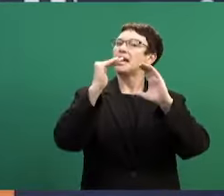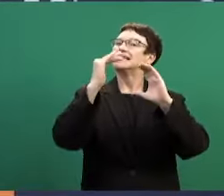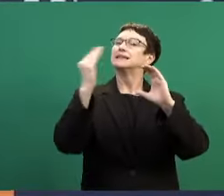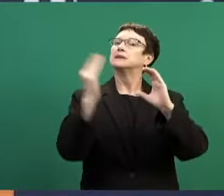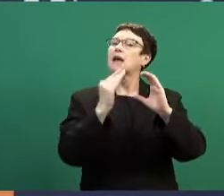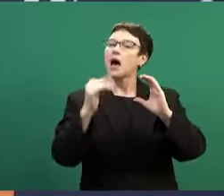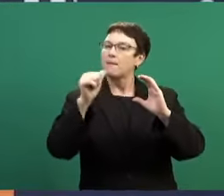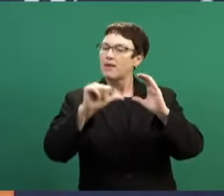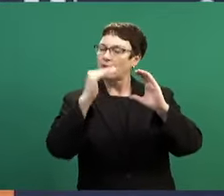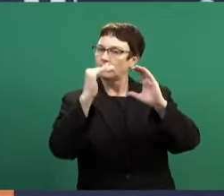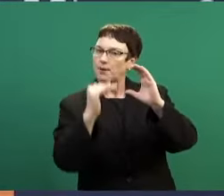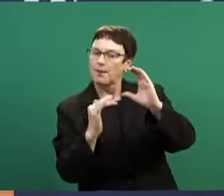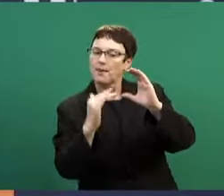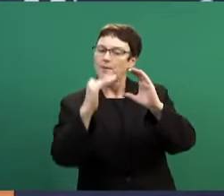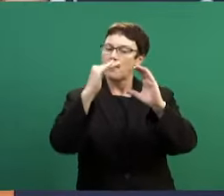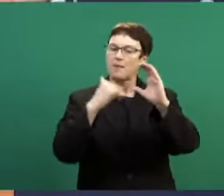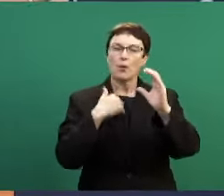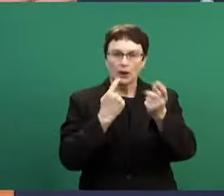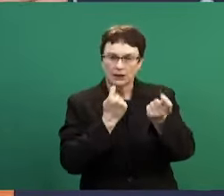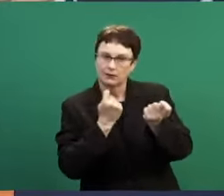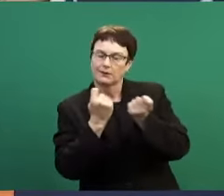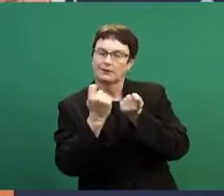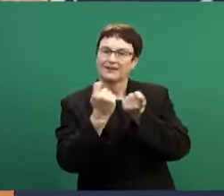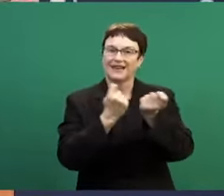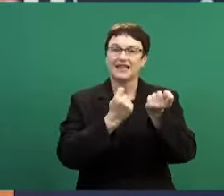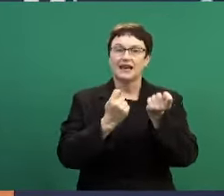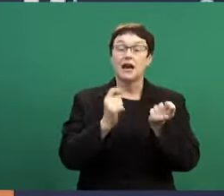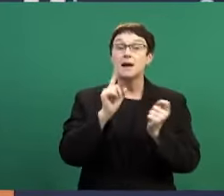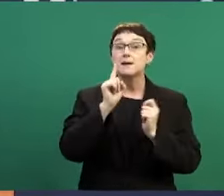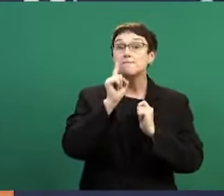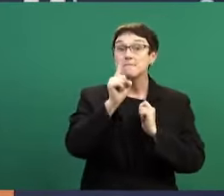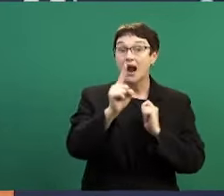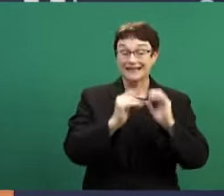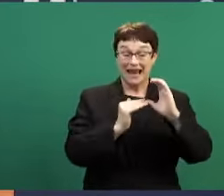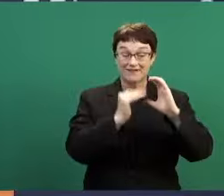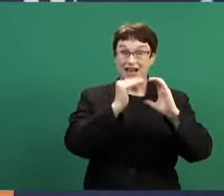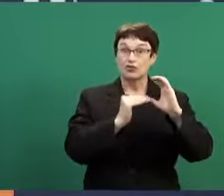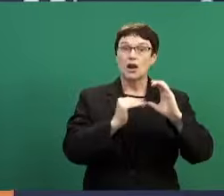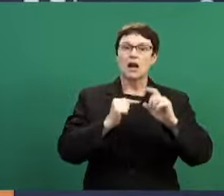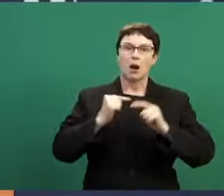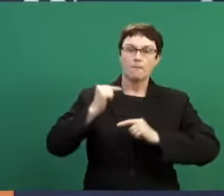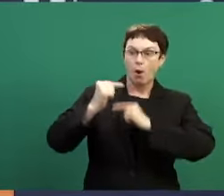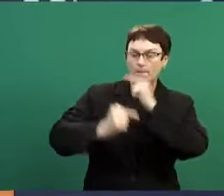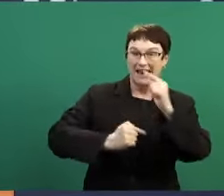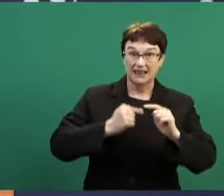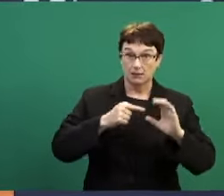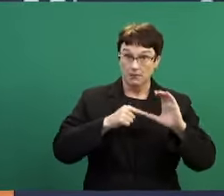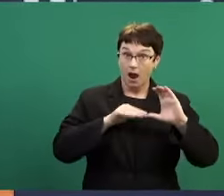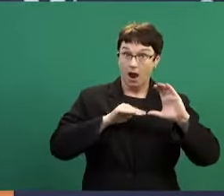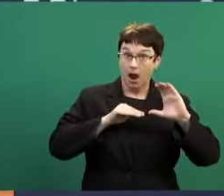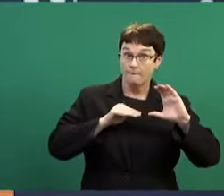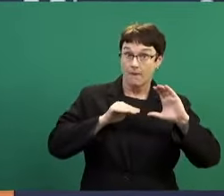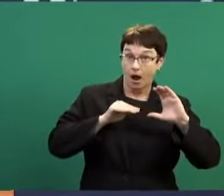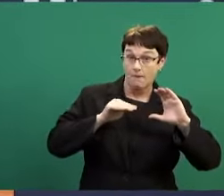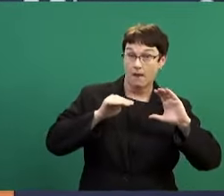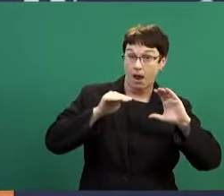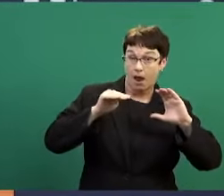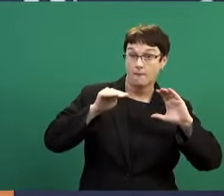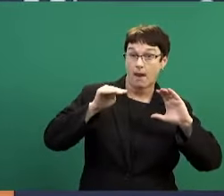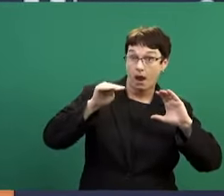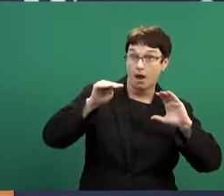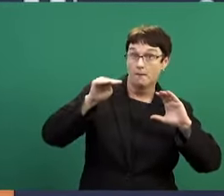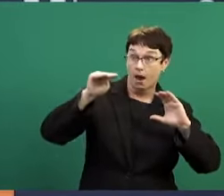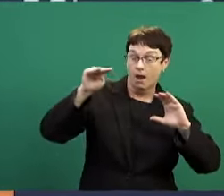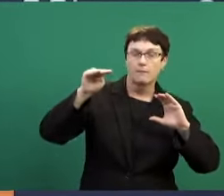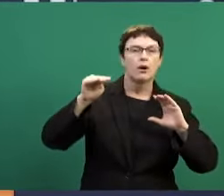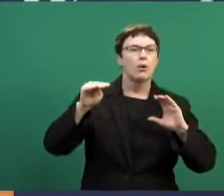what is important is what is the momentum of the inflation? Is it a sustained momentum towards the